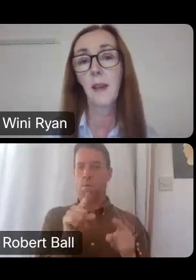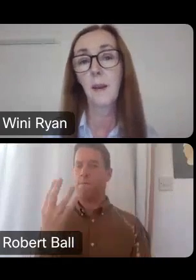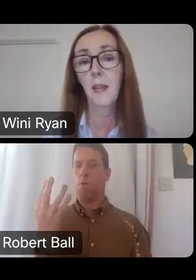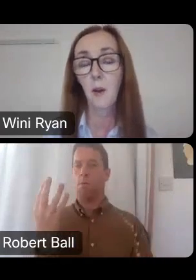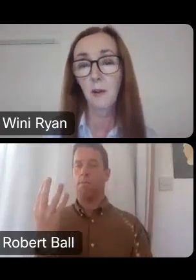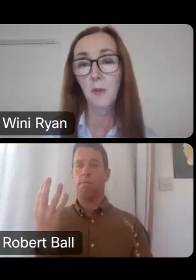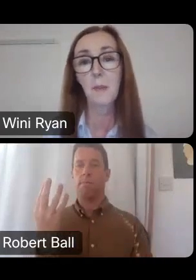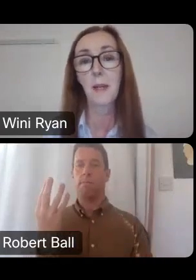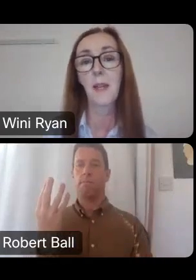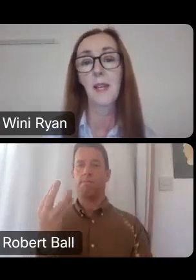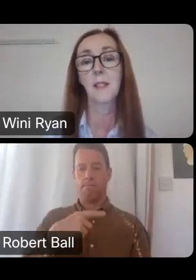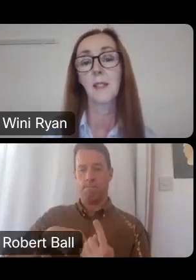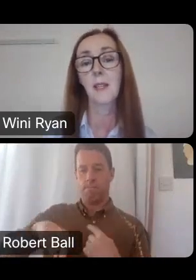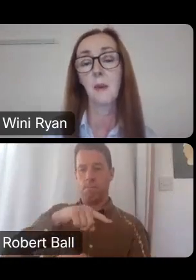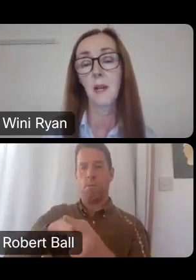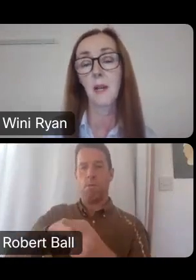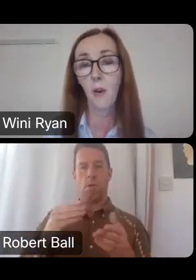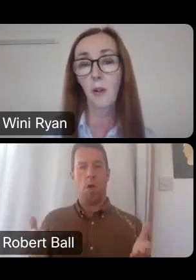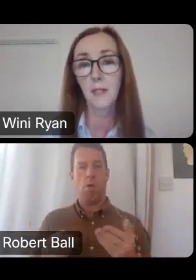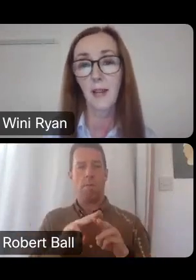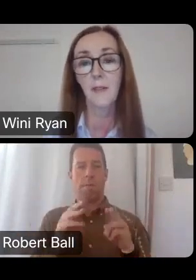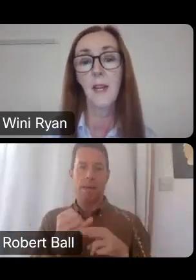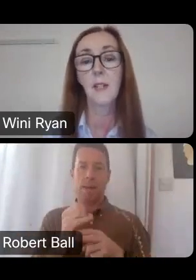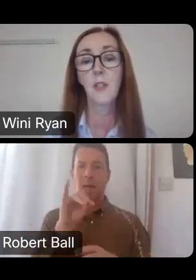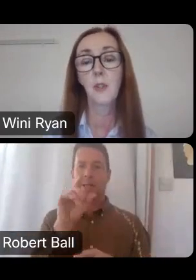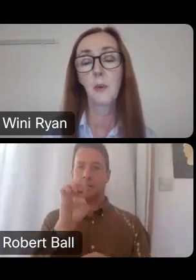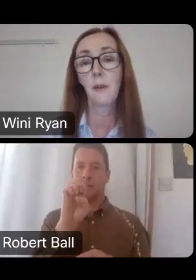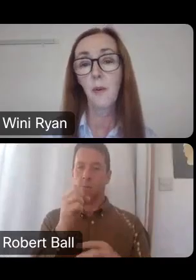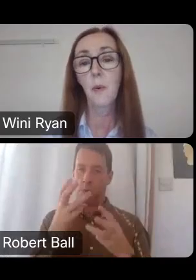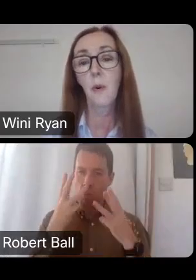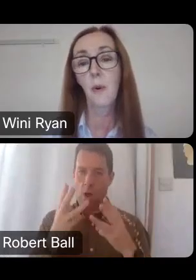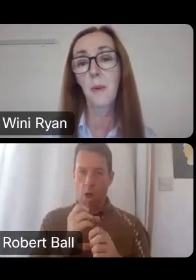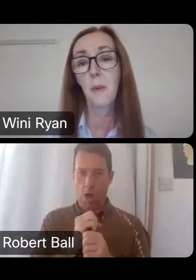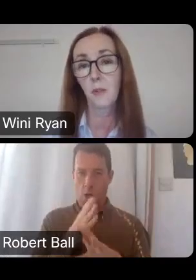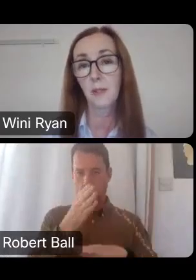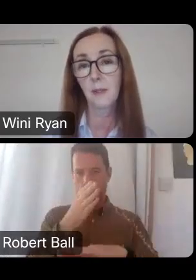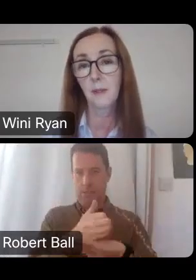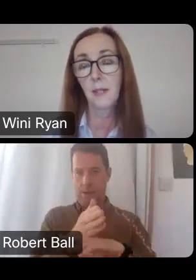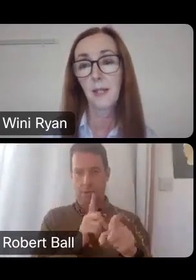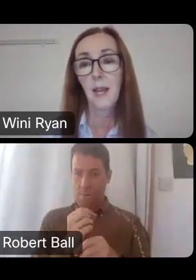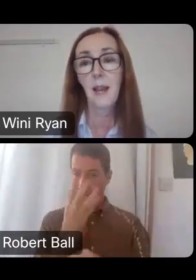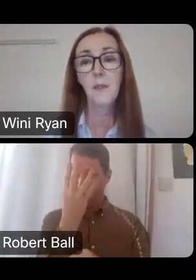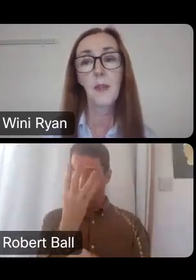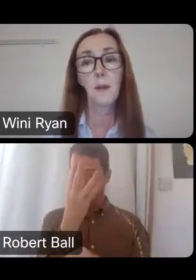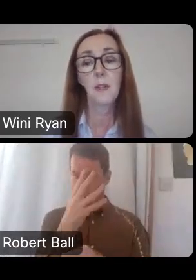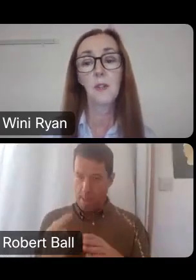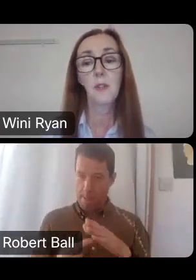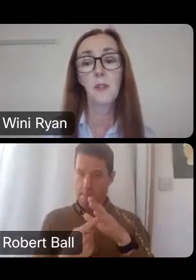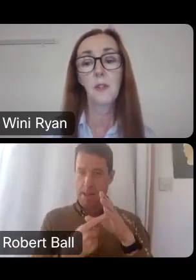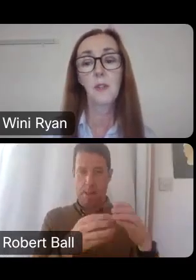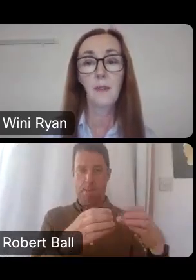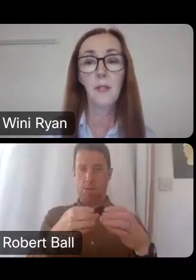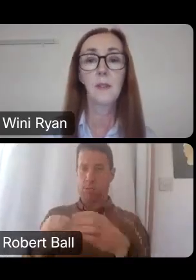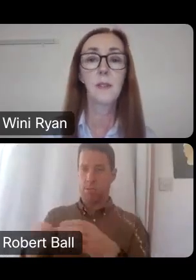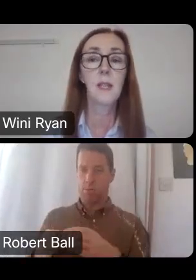We encourage people in the HSE, we would like all staff to do our 4 core modules. After that, modules 5